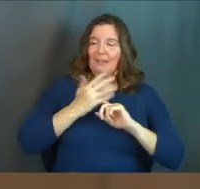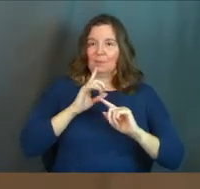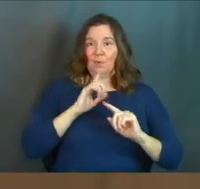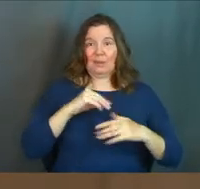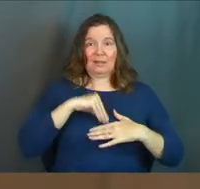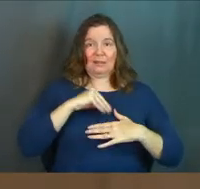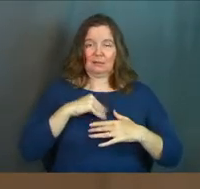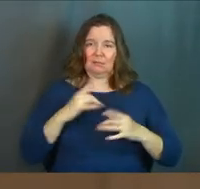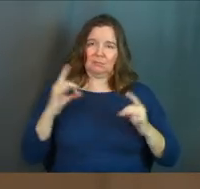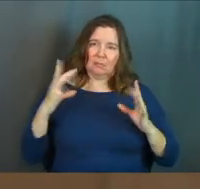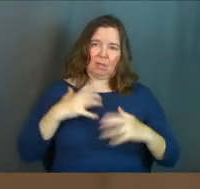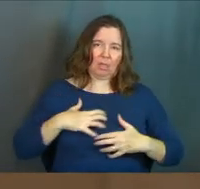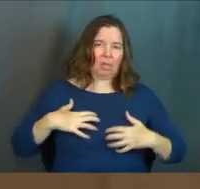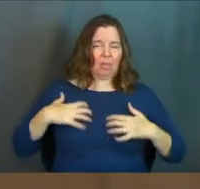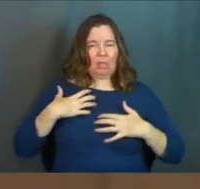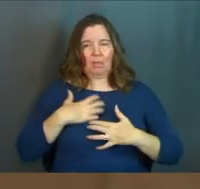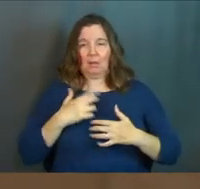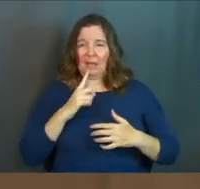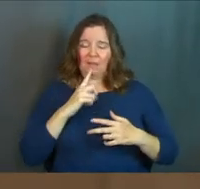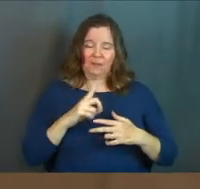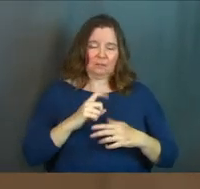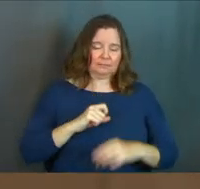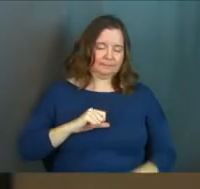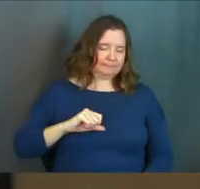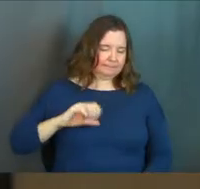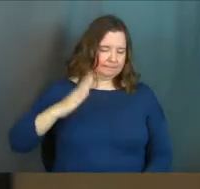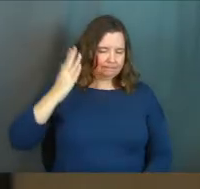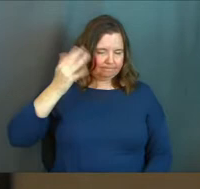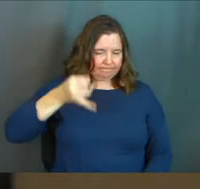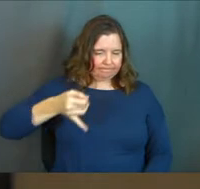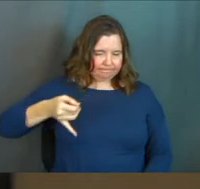but in reality it wasn't. I was very standoffish.